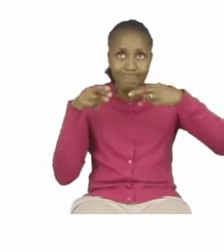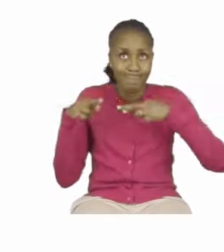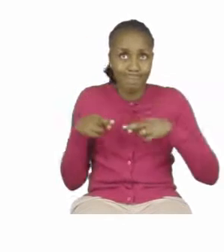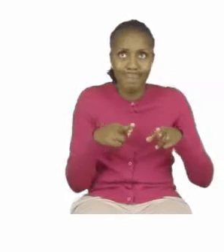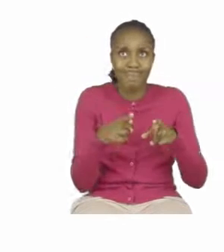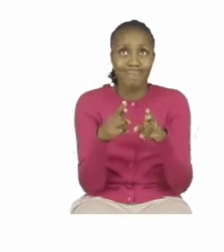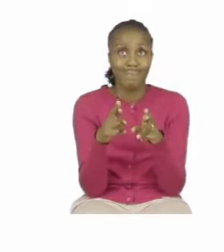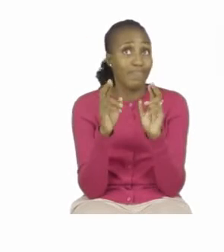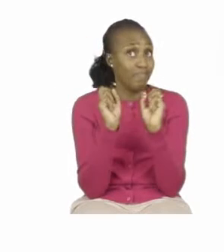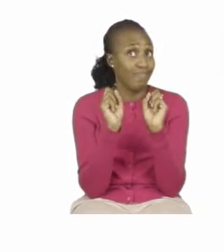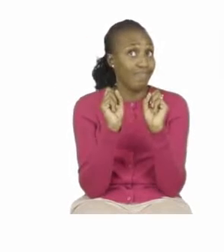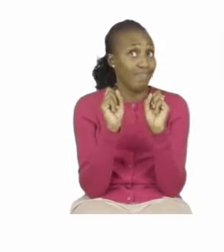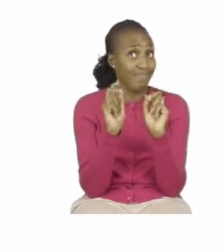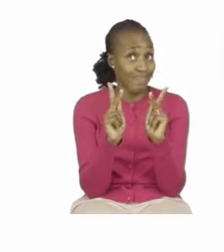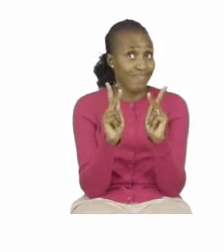River.